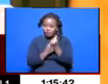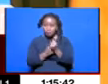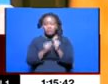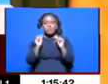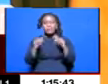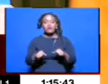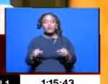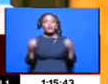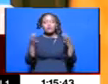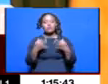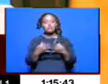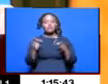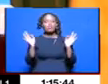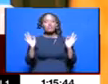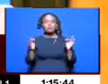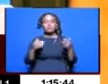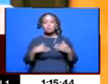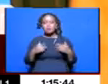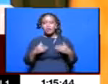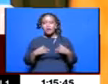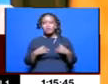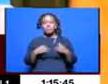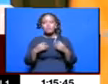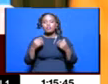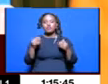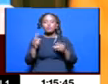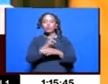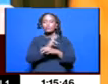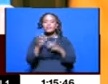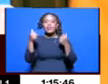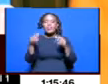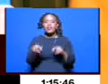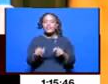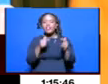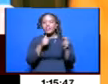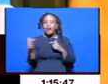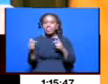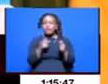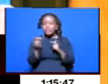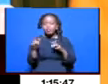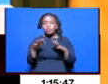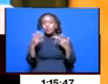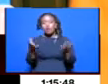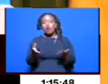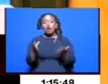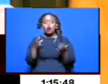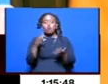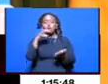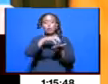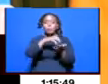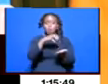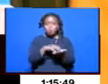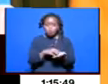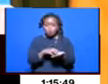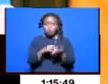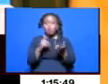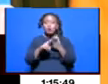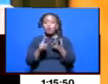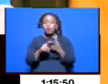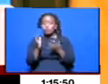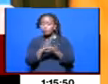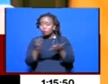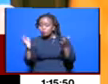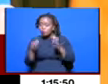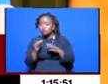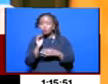to deploy any arguments, propositions, and analytic tools to convince the court that